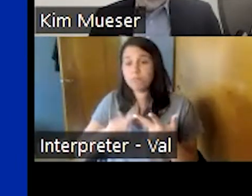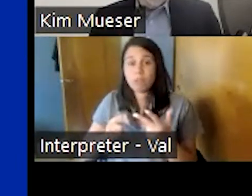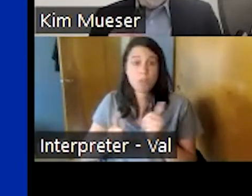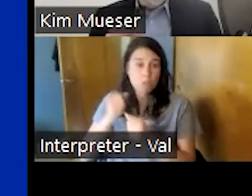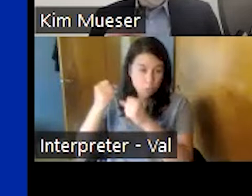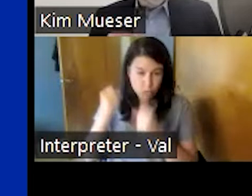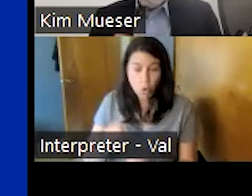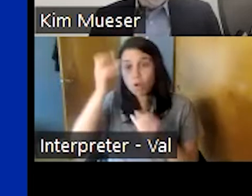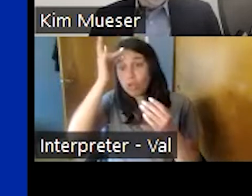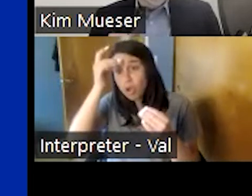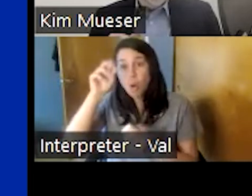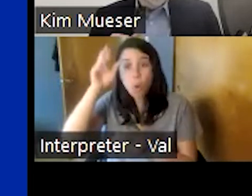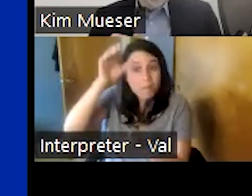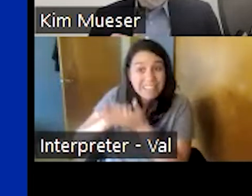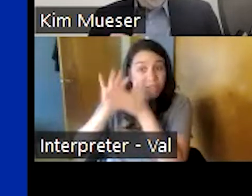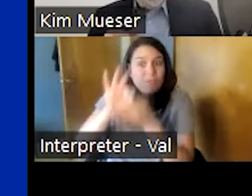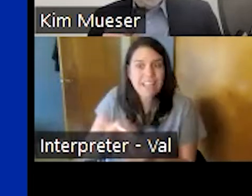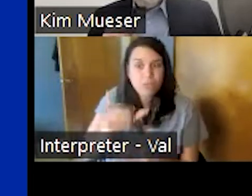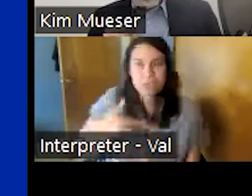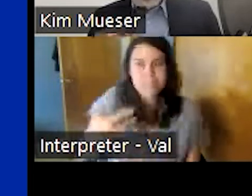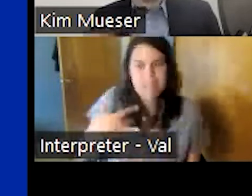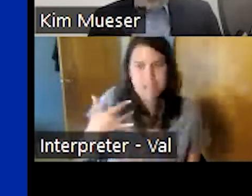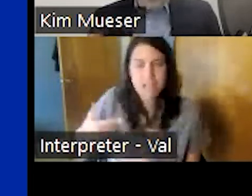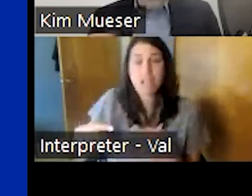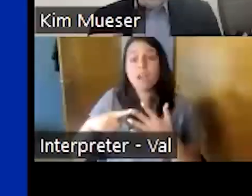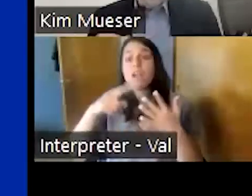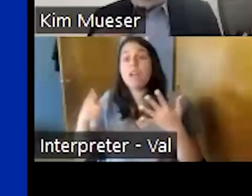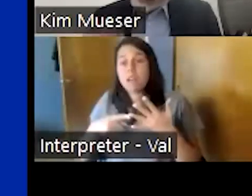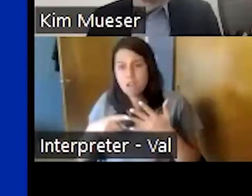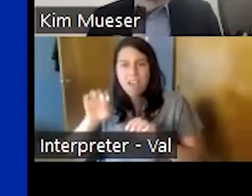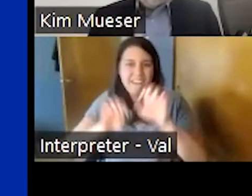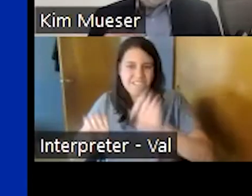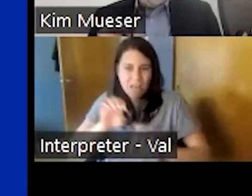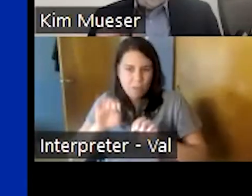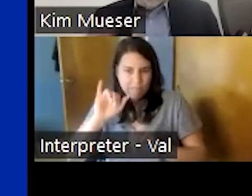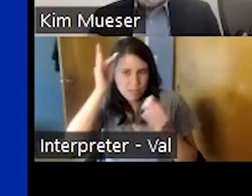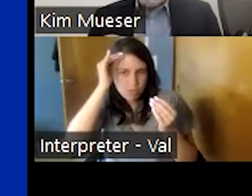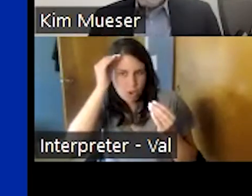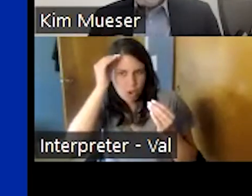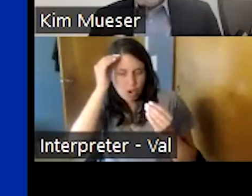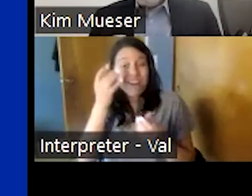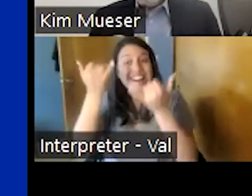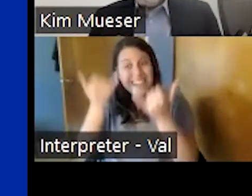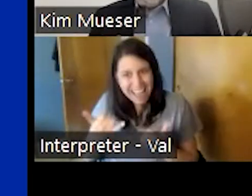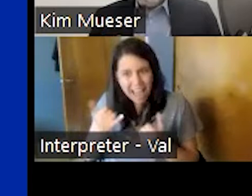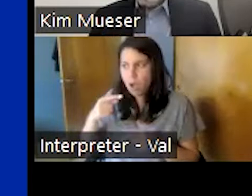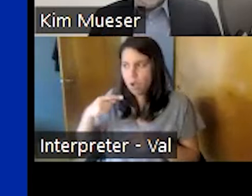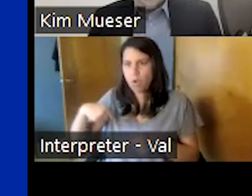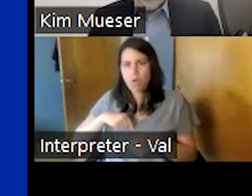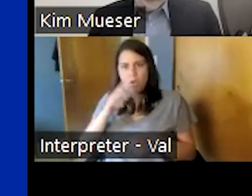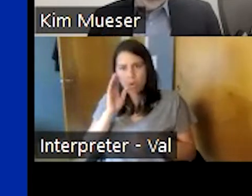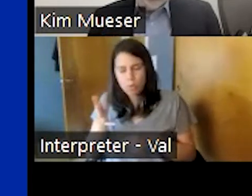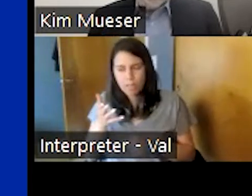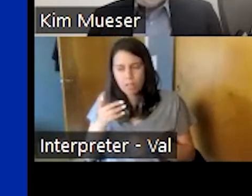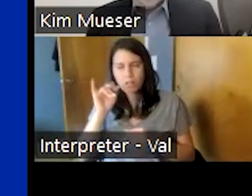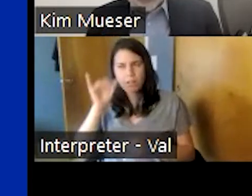to that feeling, evaluating the thought. And at this point, people are prompted to consider whether the thought might